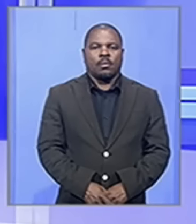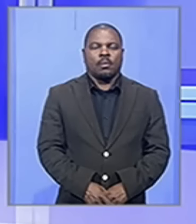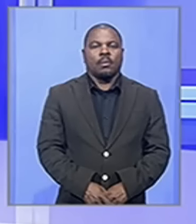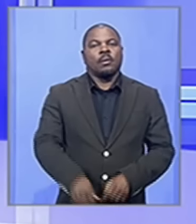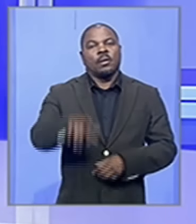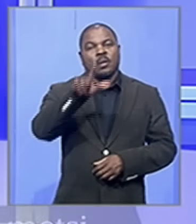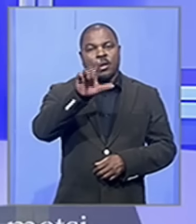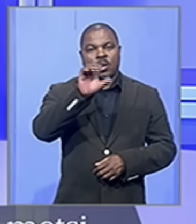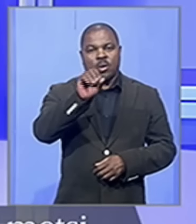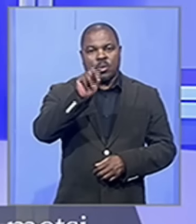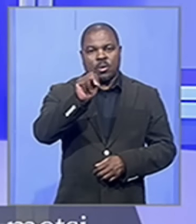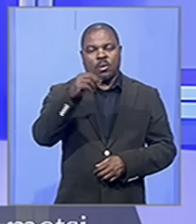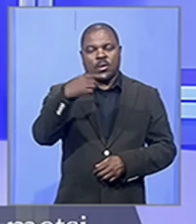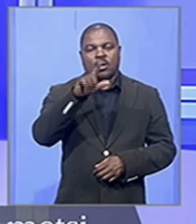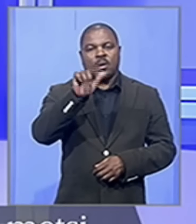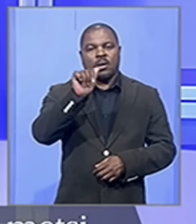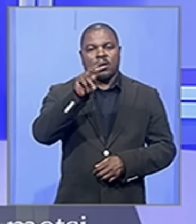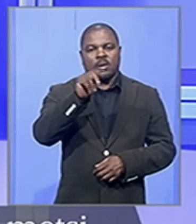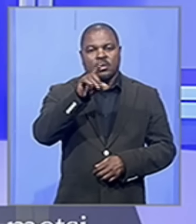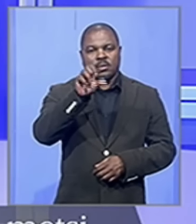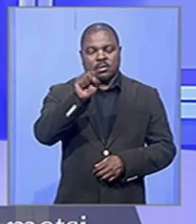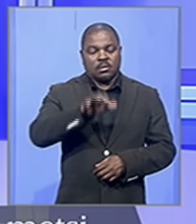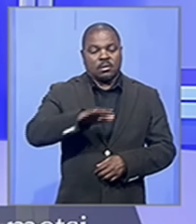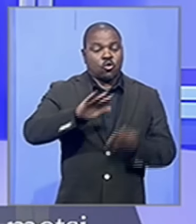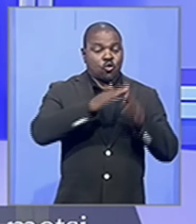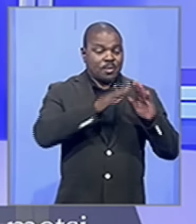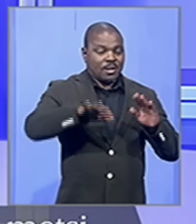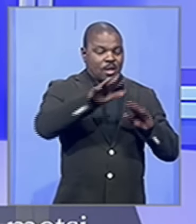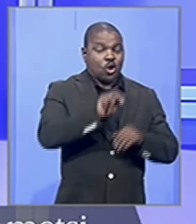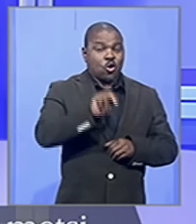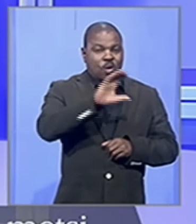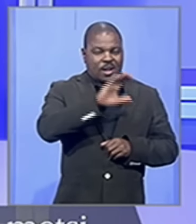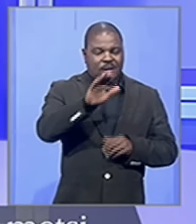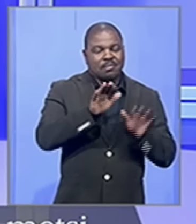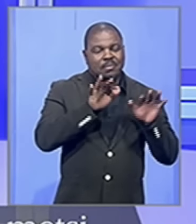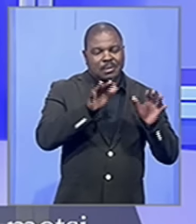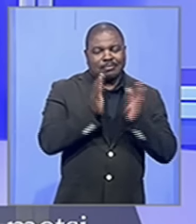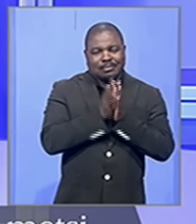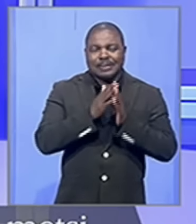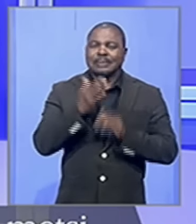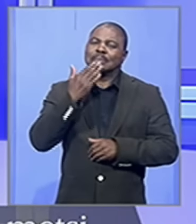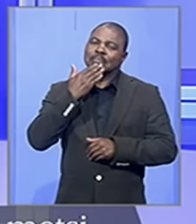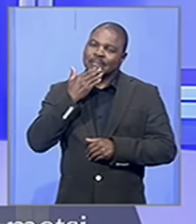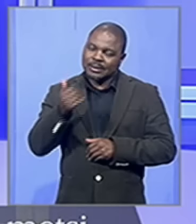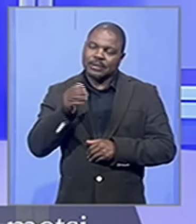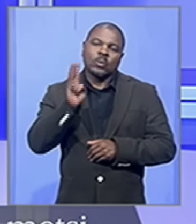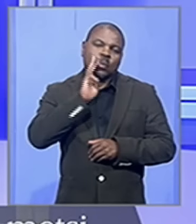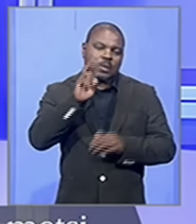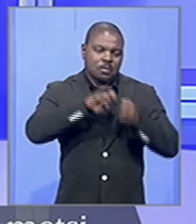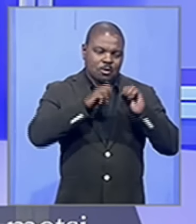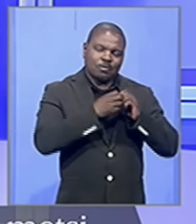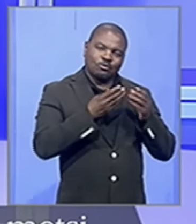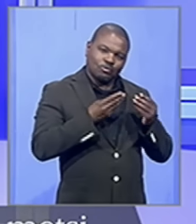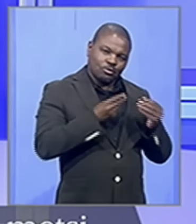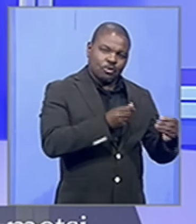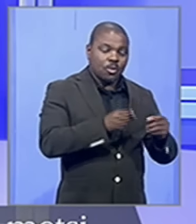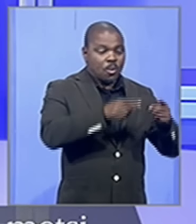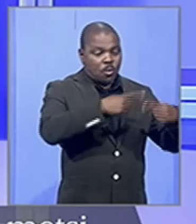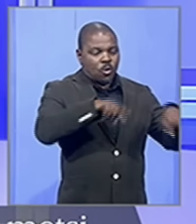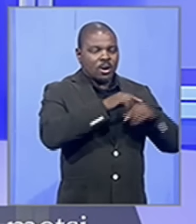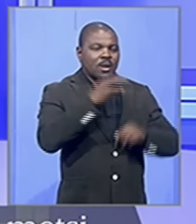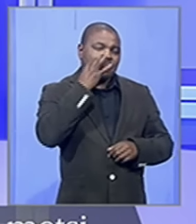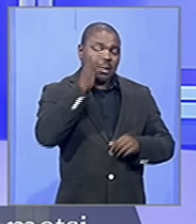Baagi ba Longlands gaufi le Buckley West kwa Northern Cape ba ikuela tharabololo ya leruri ya mathata a bone a metsi ba re bantse